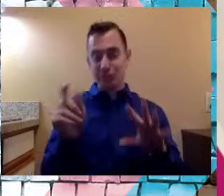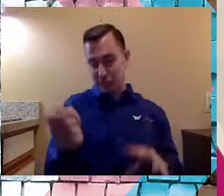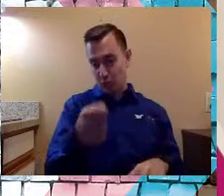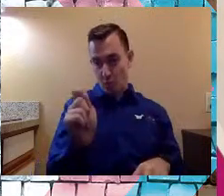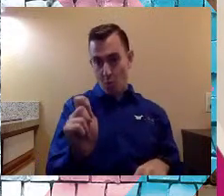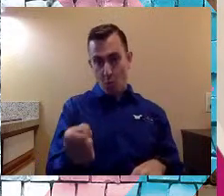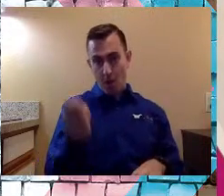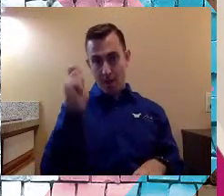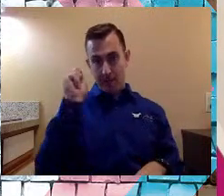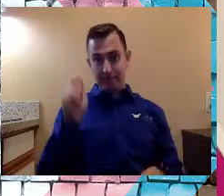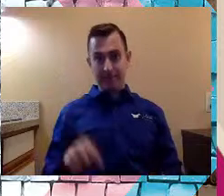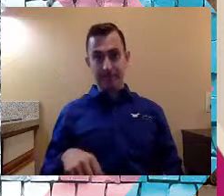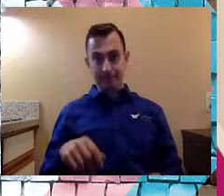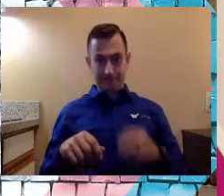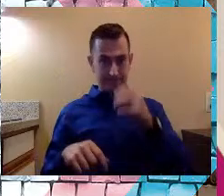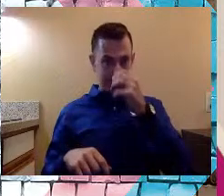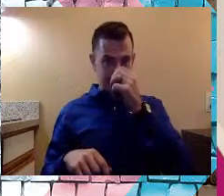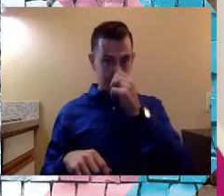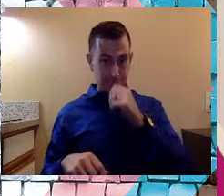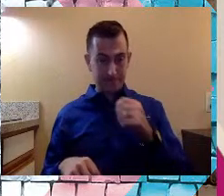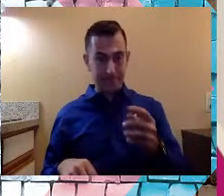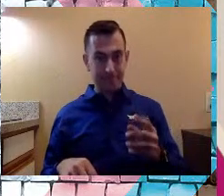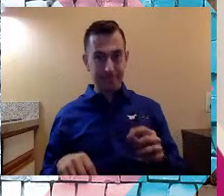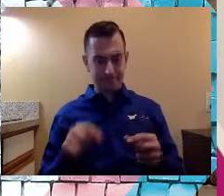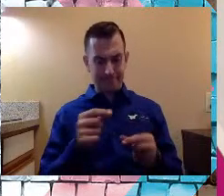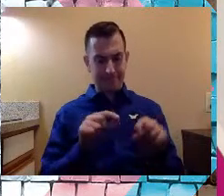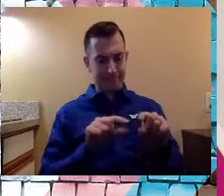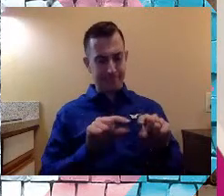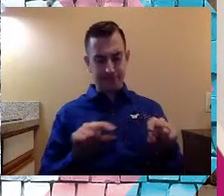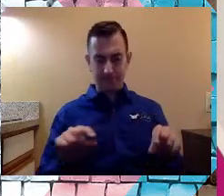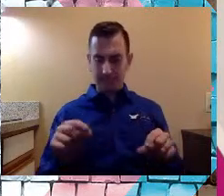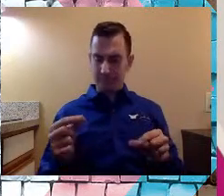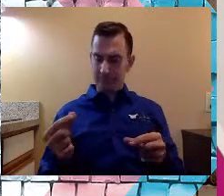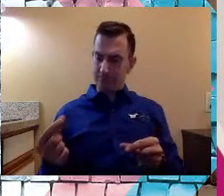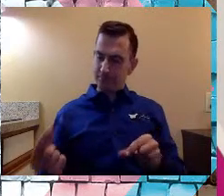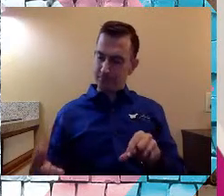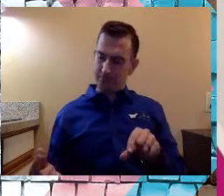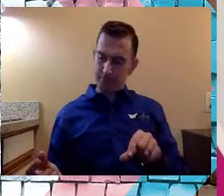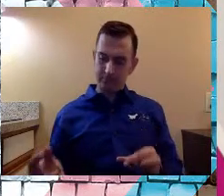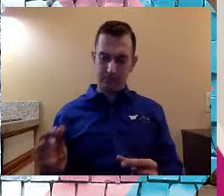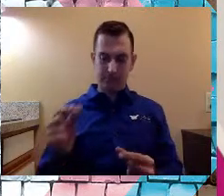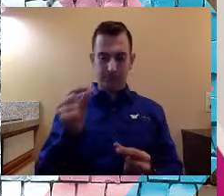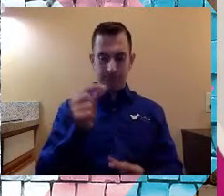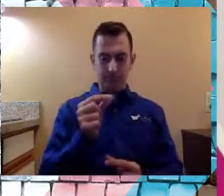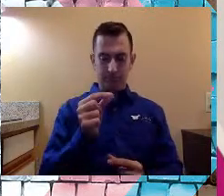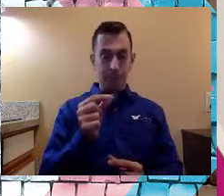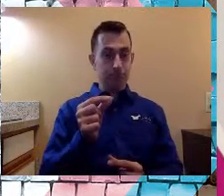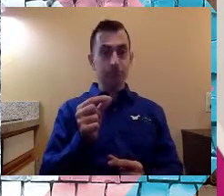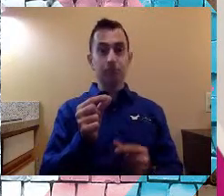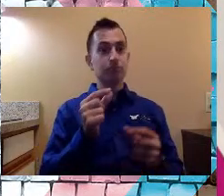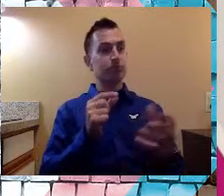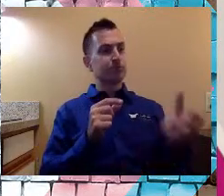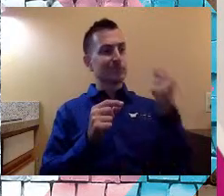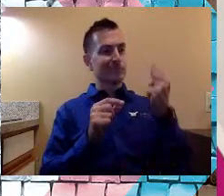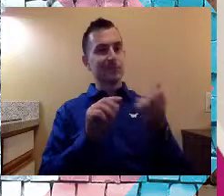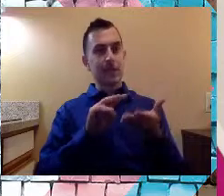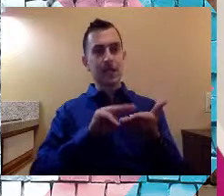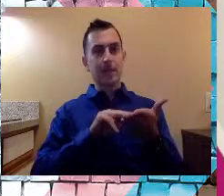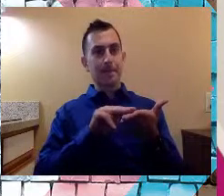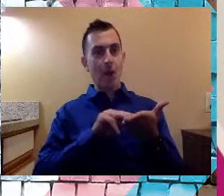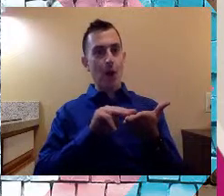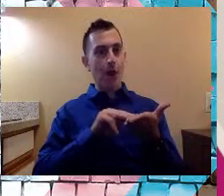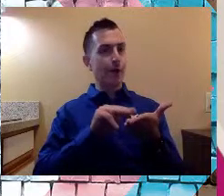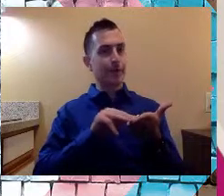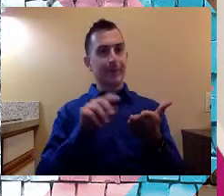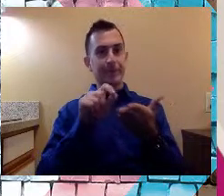the star at the end. So to make yours a magic wand, you're going to want to grab a marker, or a crayon, or a pencil,